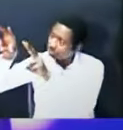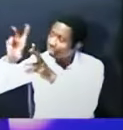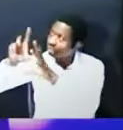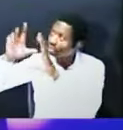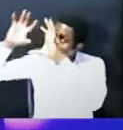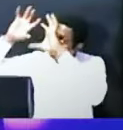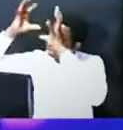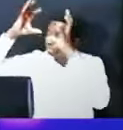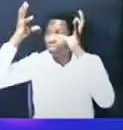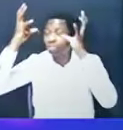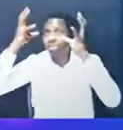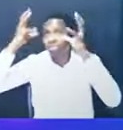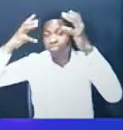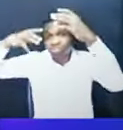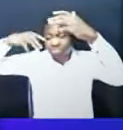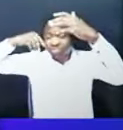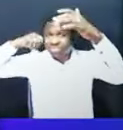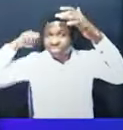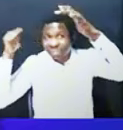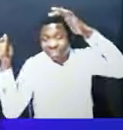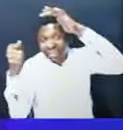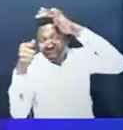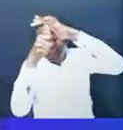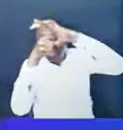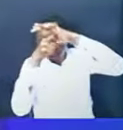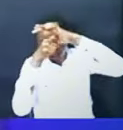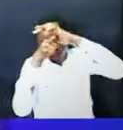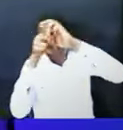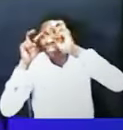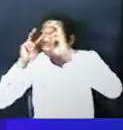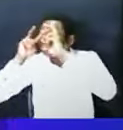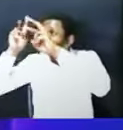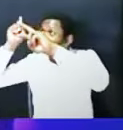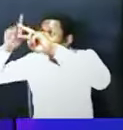hid him from